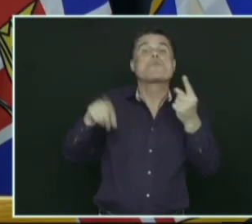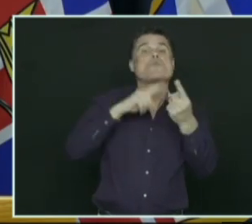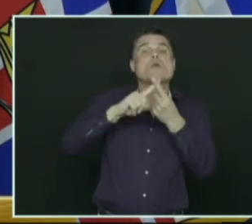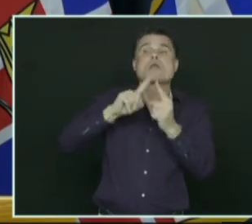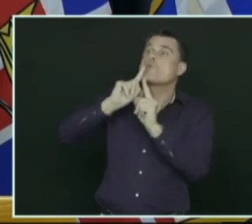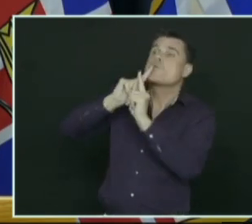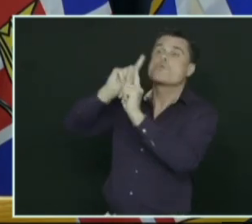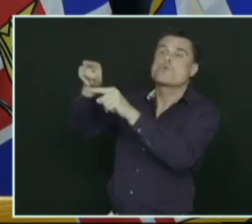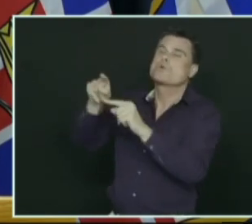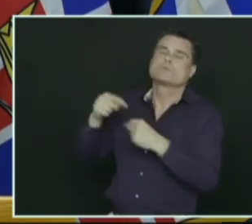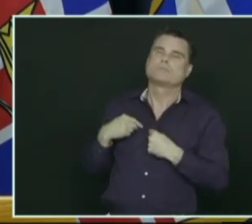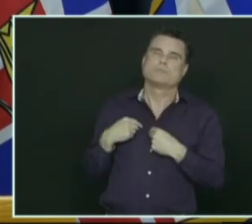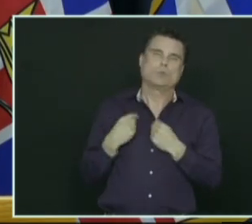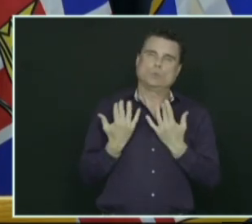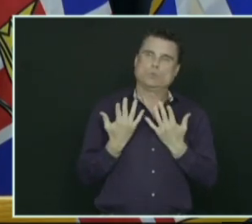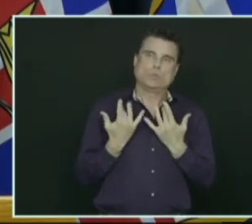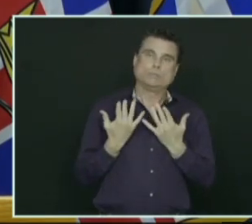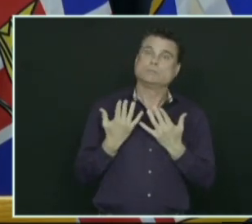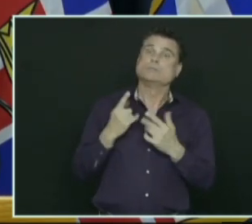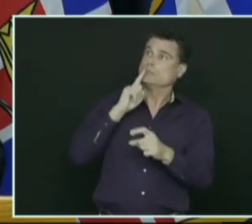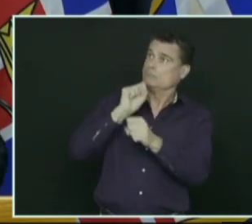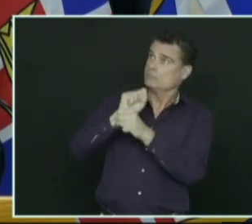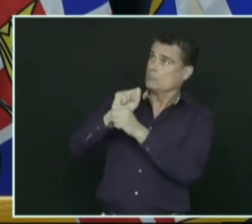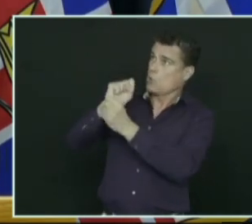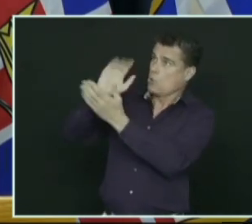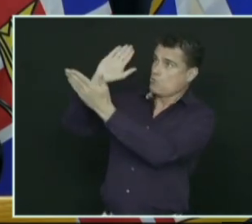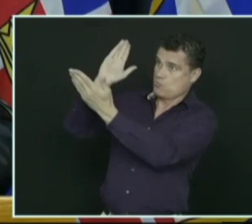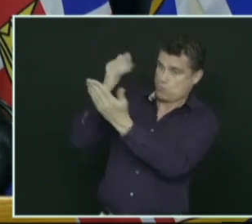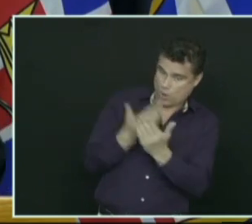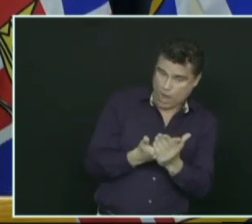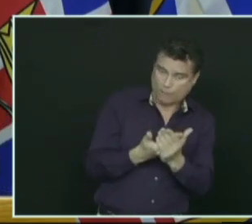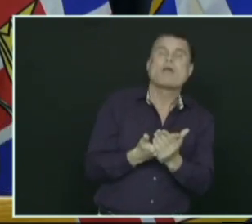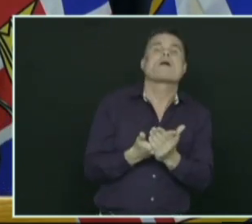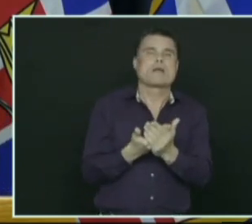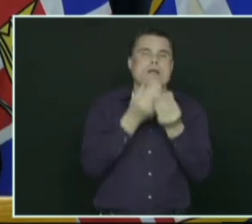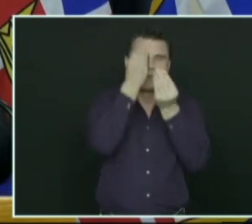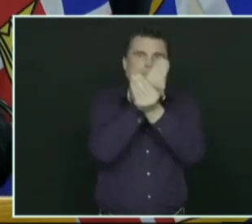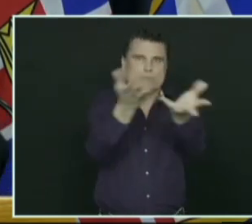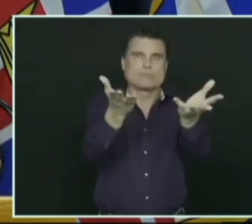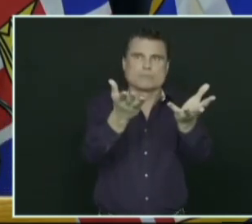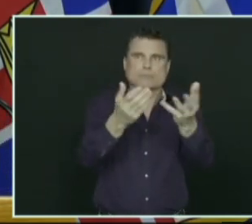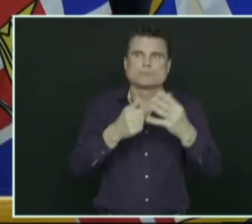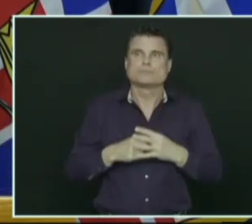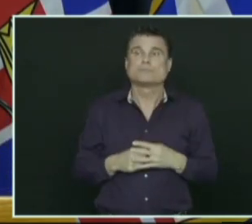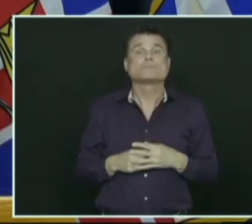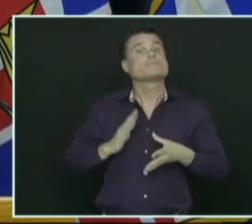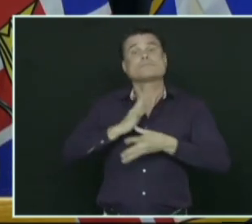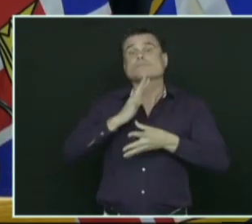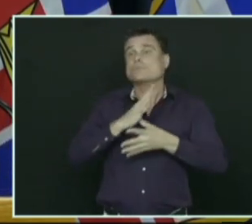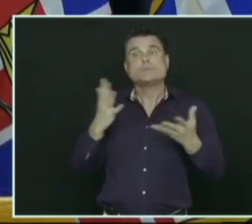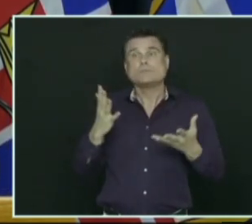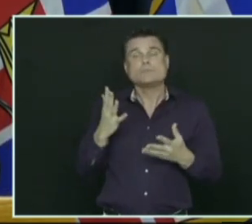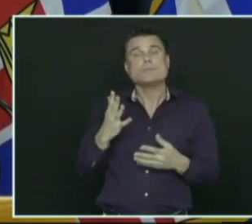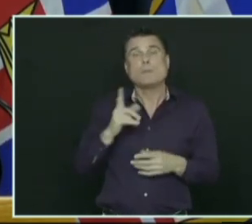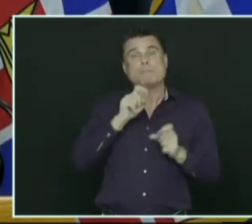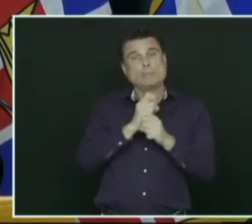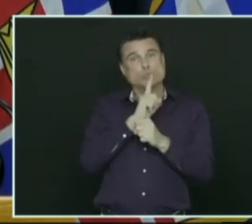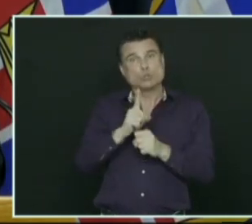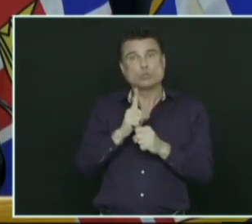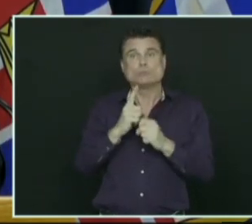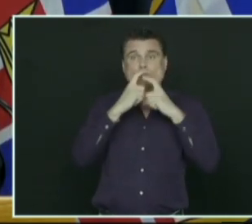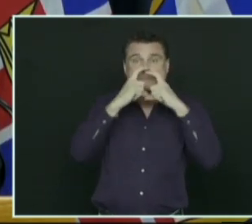people who've come have filled out self-isolation plans where they can, and where they can't, they're being assisted either to fulfill